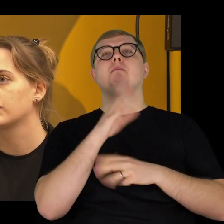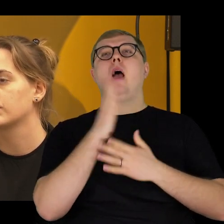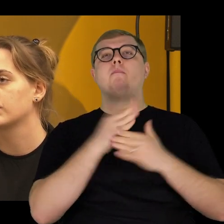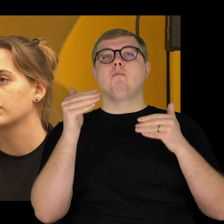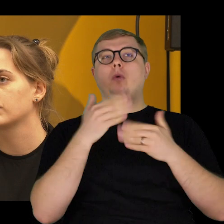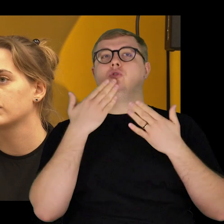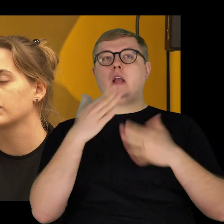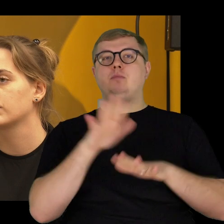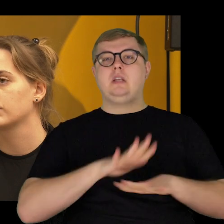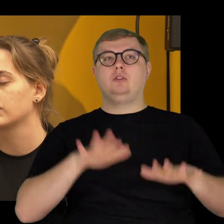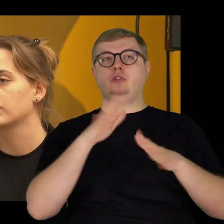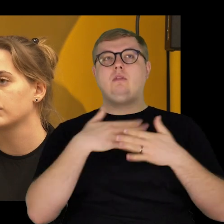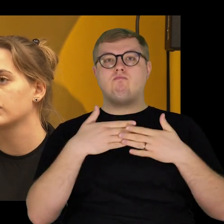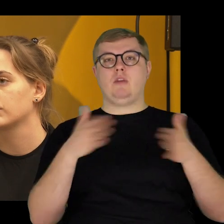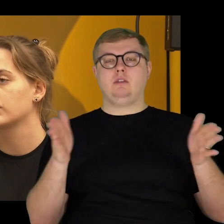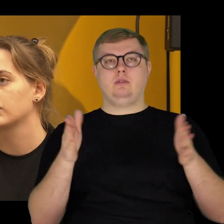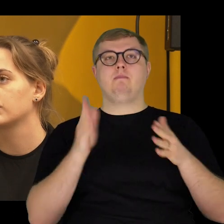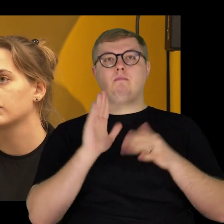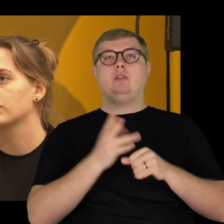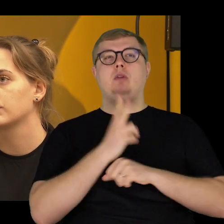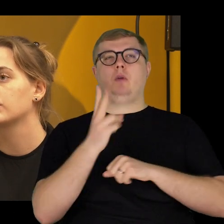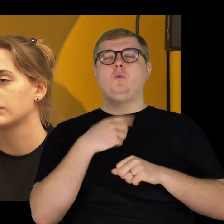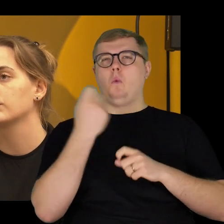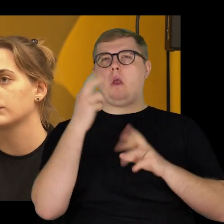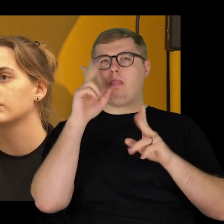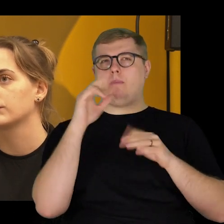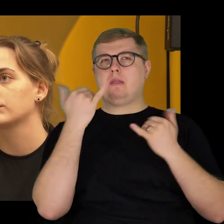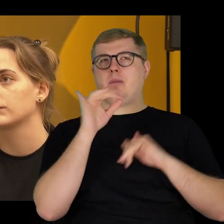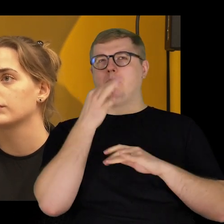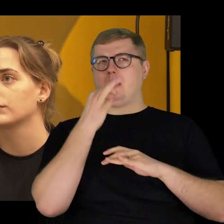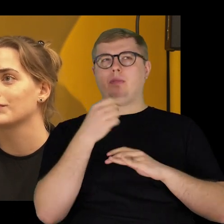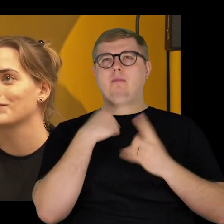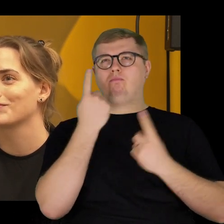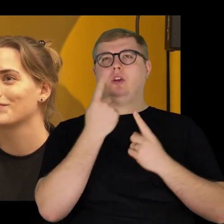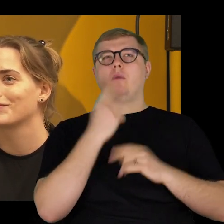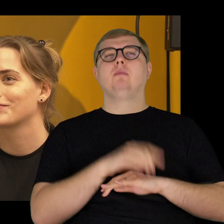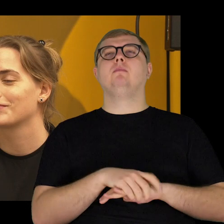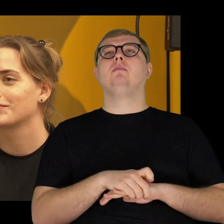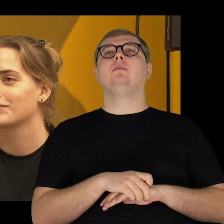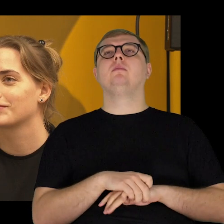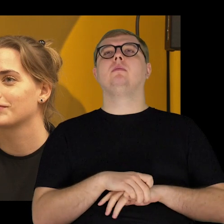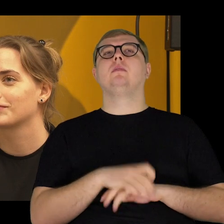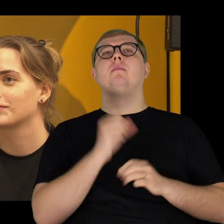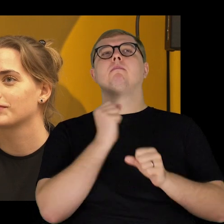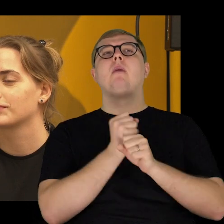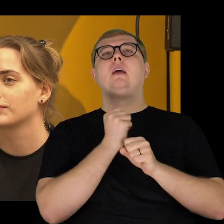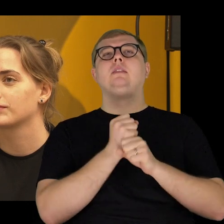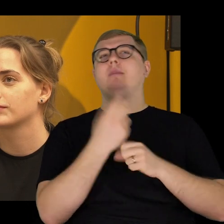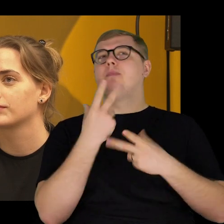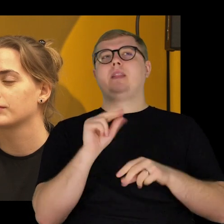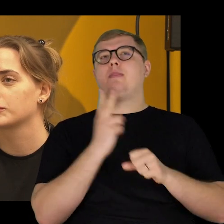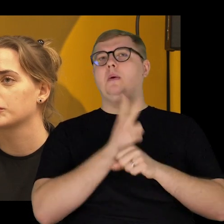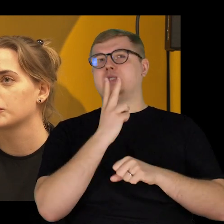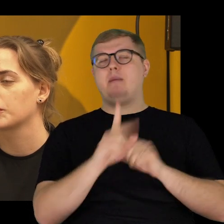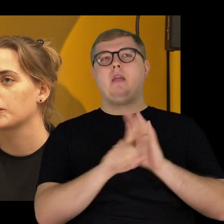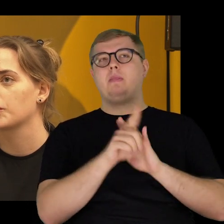So I certainly interpreted the question differently to thinking how not is the work accessible to other people, but how